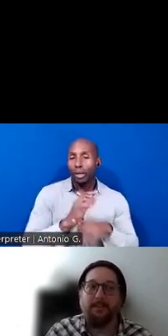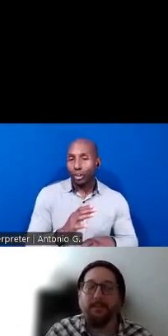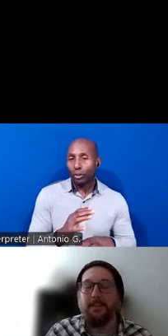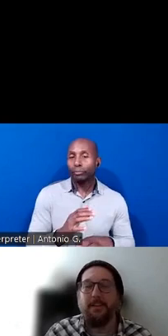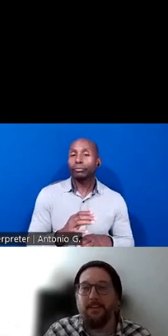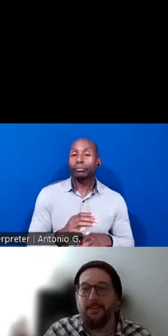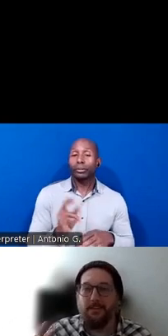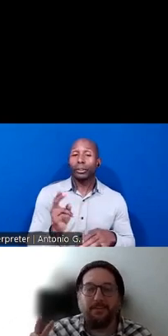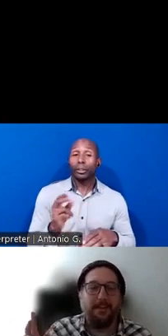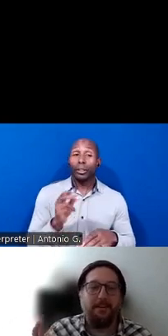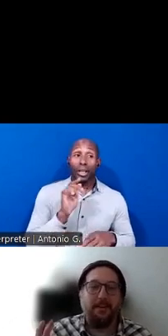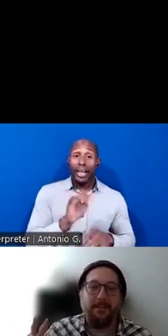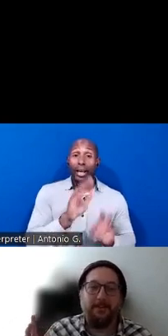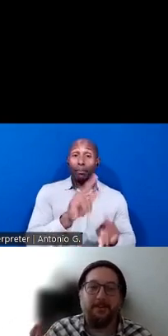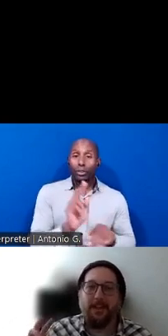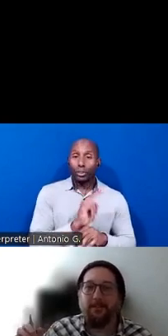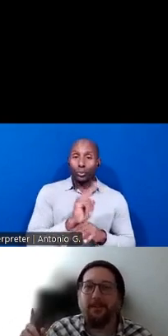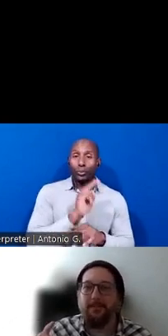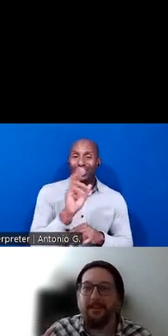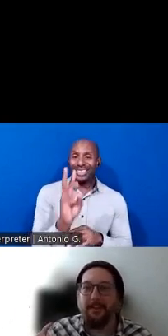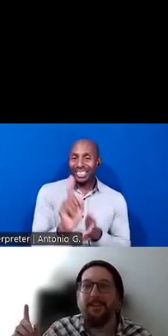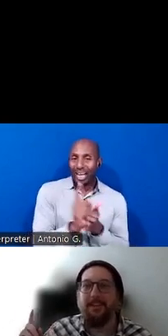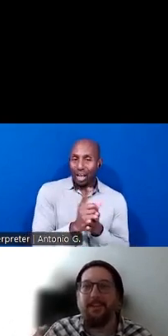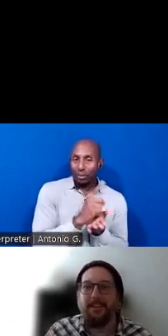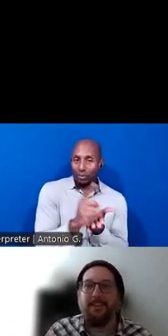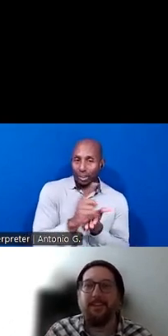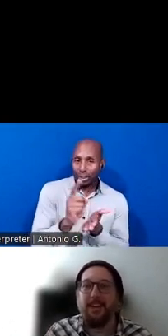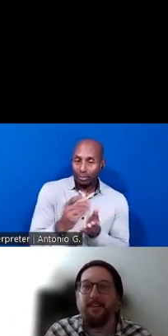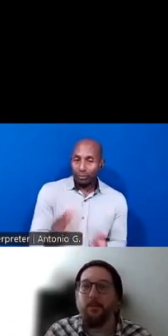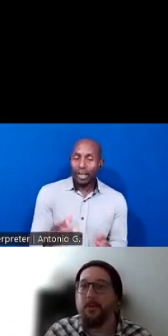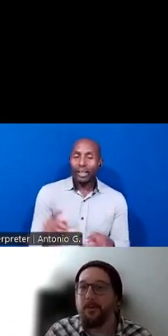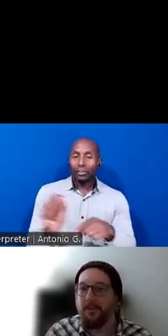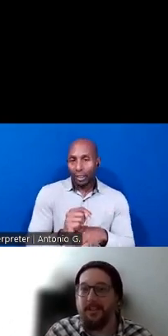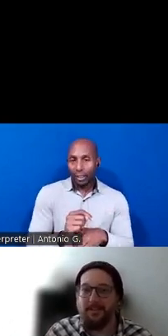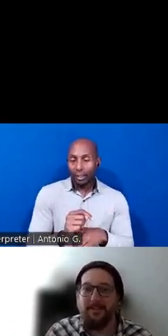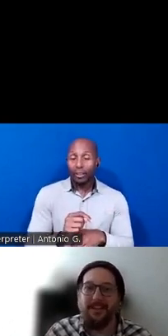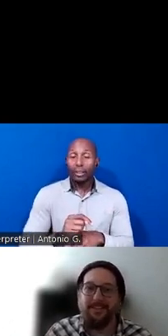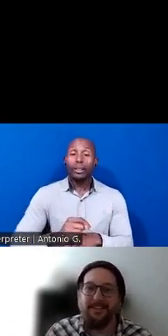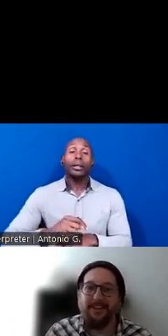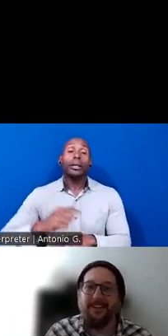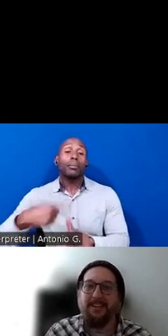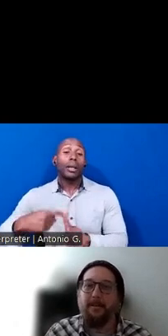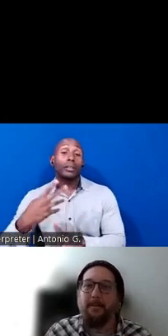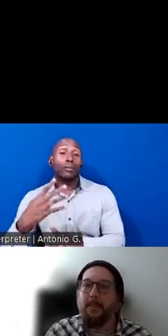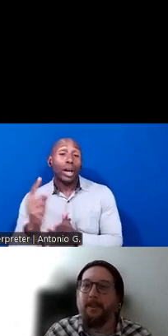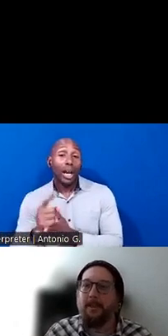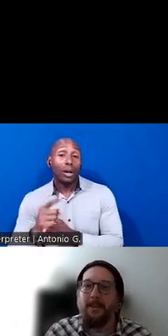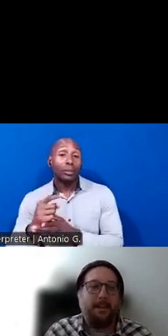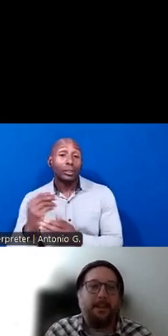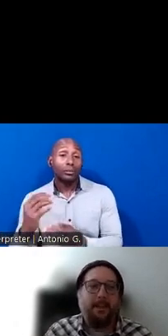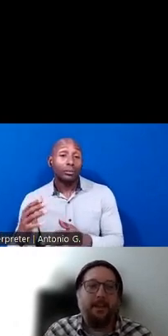the office. Take note that we've got 2 different kind of work classifications here.